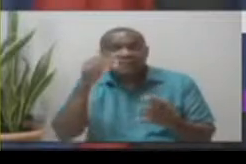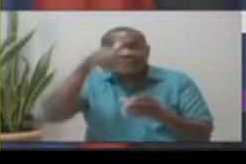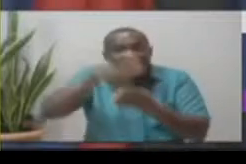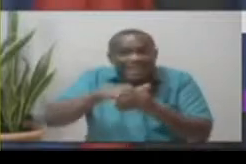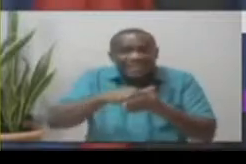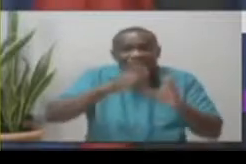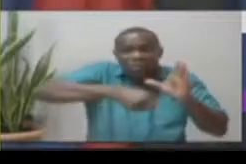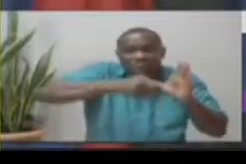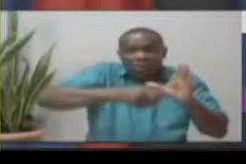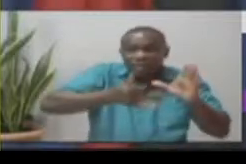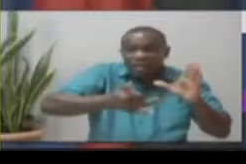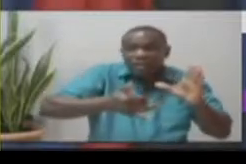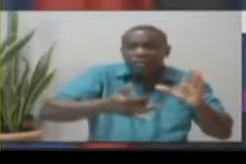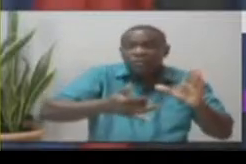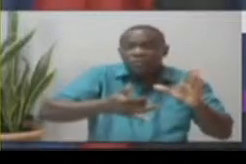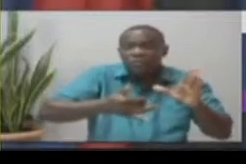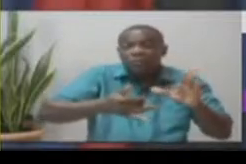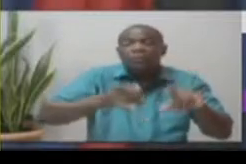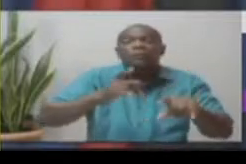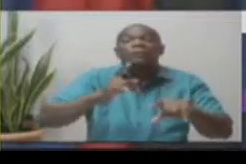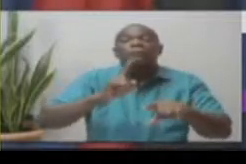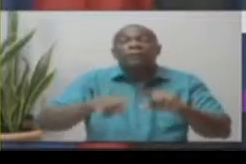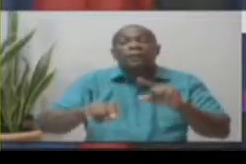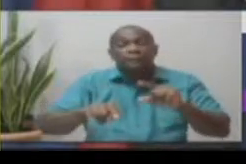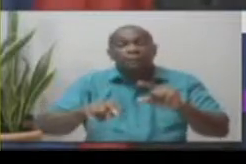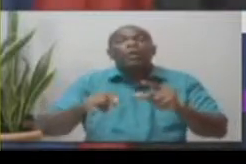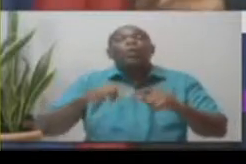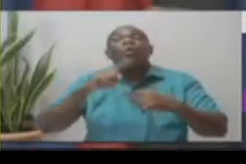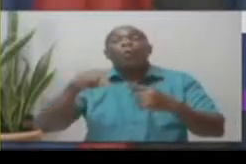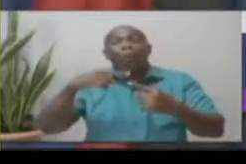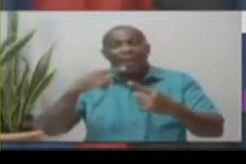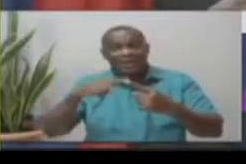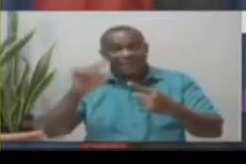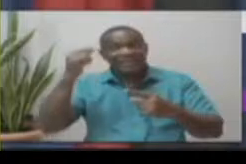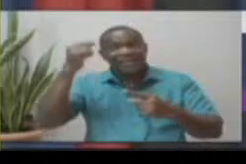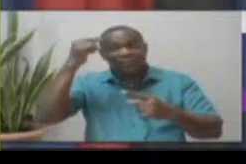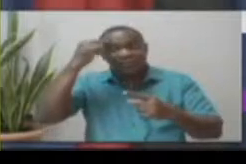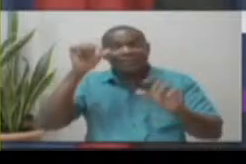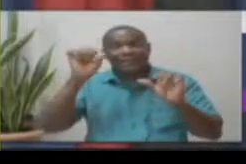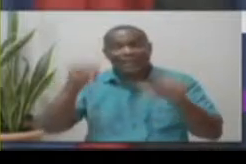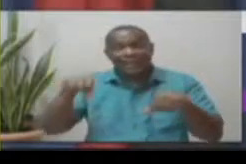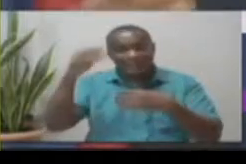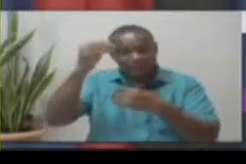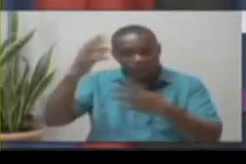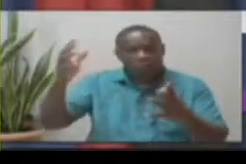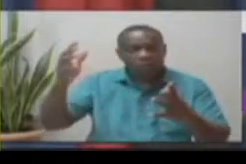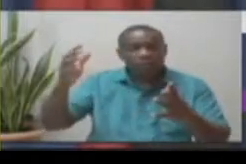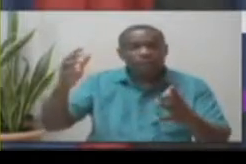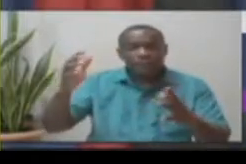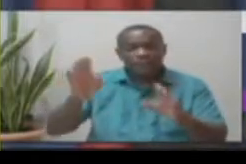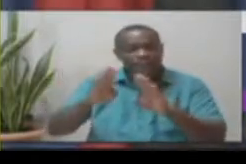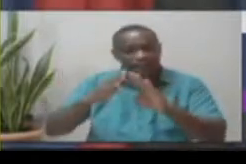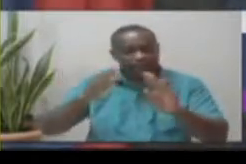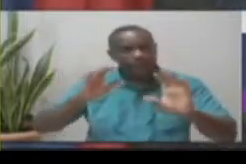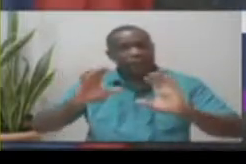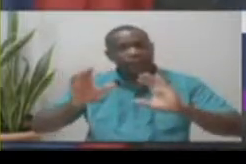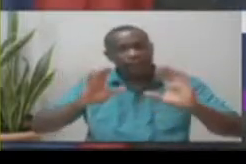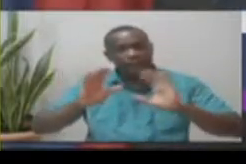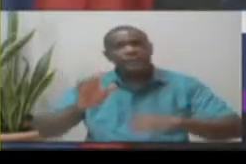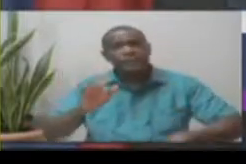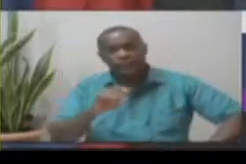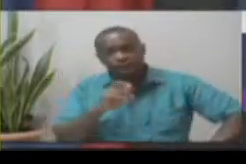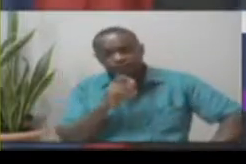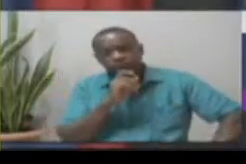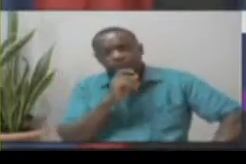Because it would be easily said it is politics and people, undue publicity and whatever.